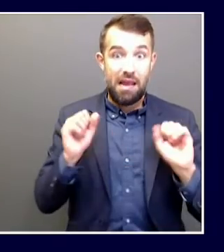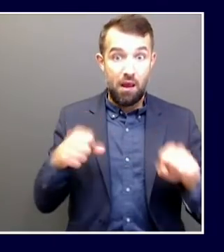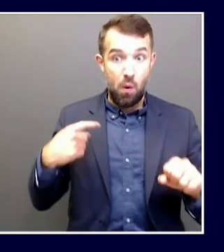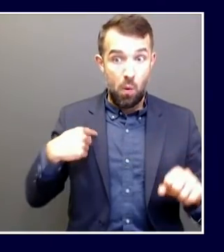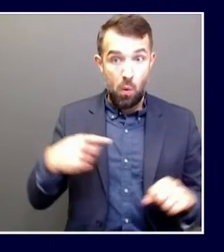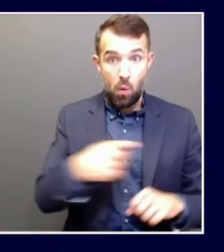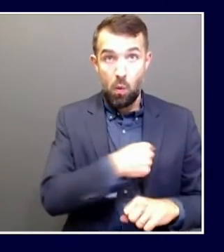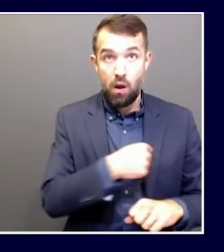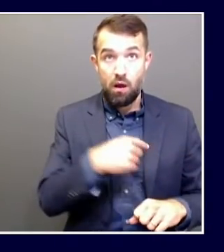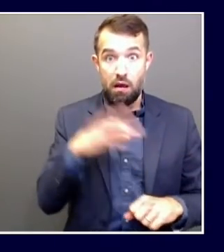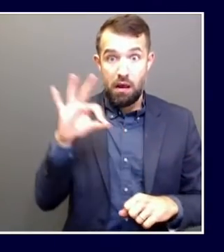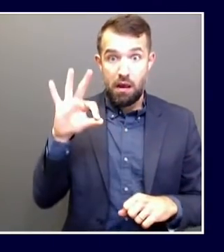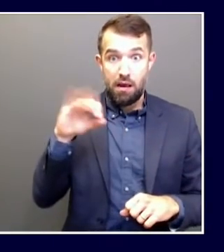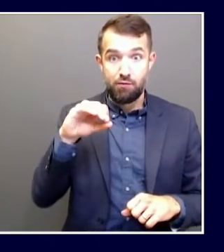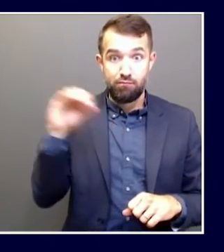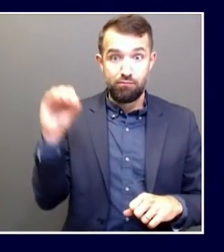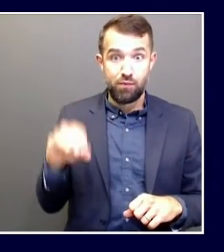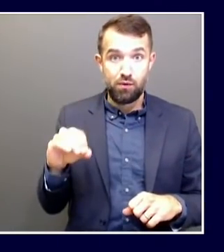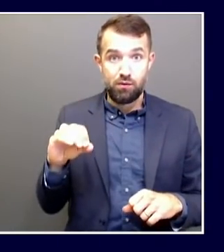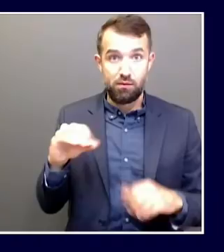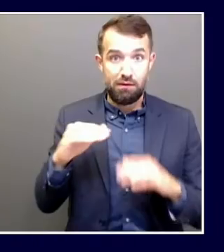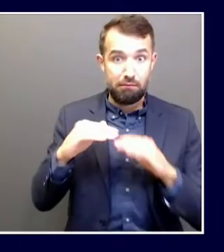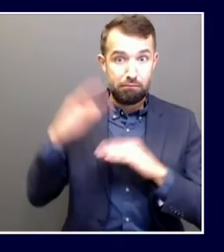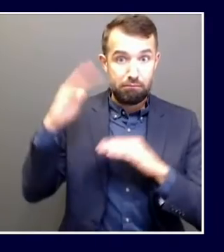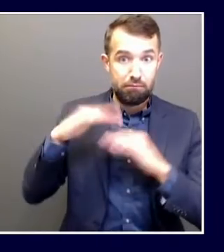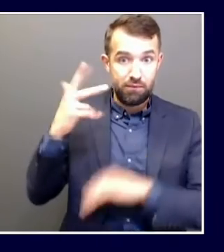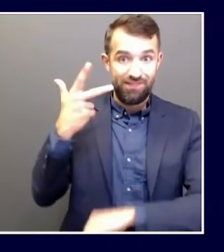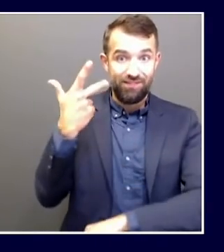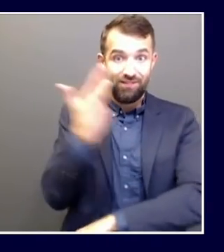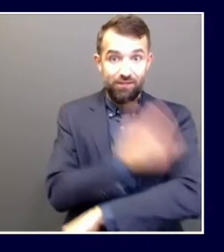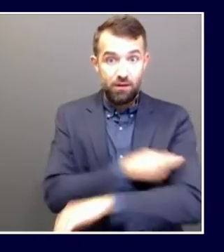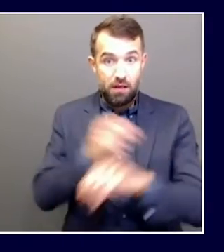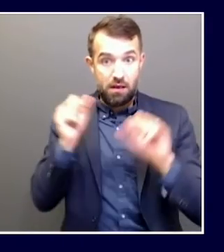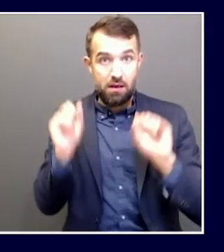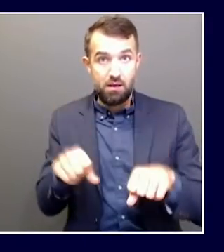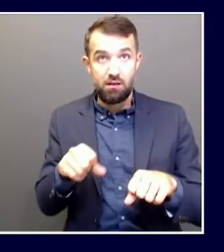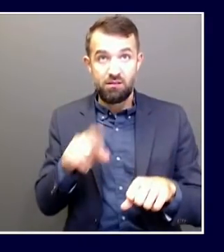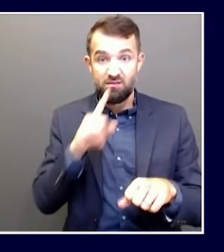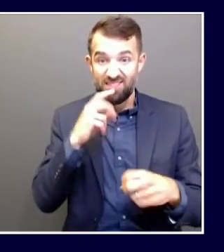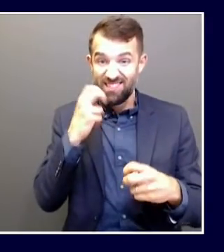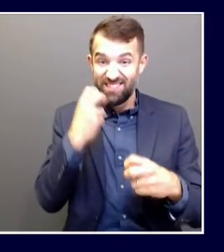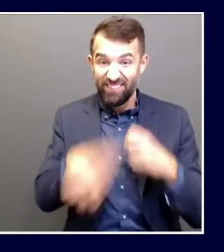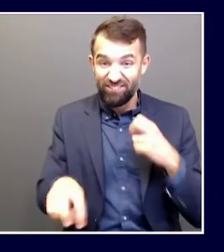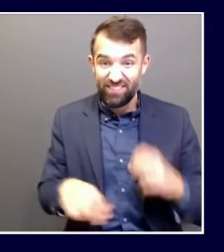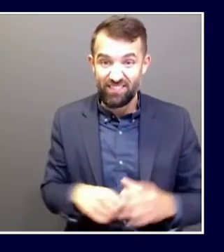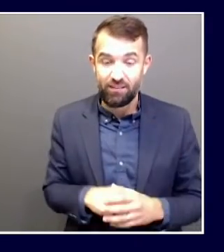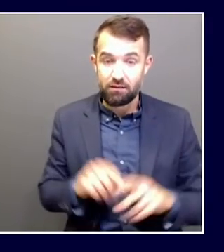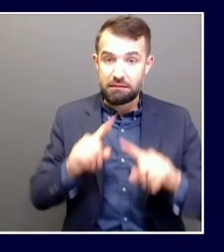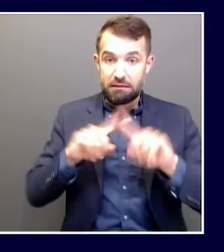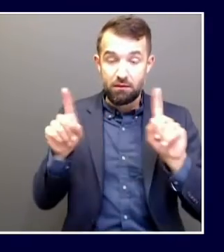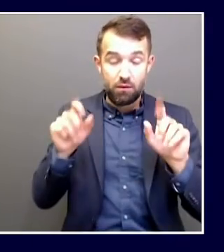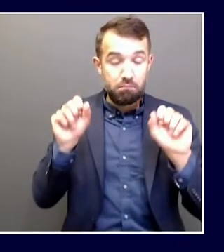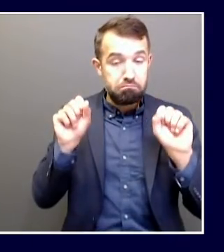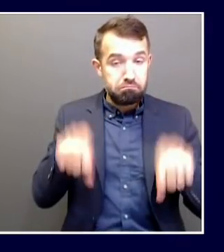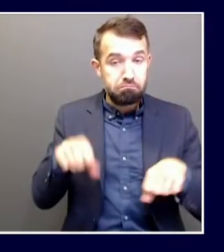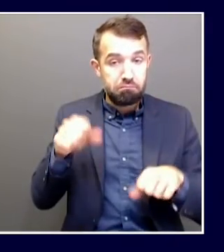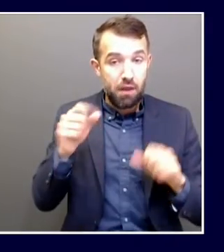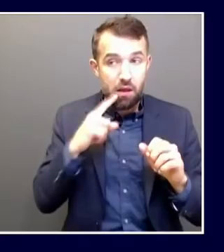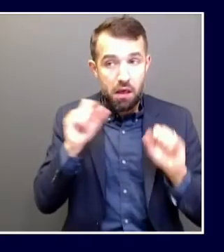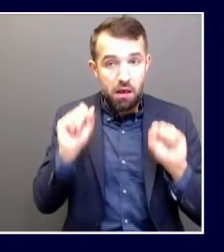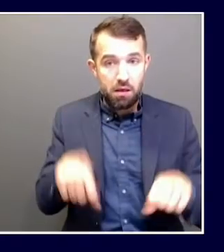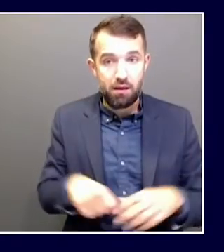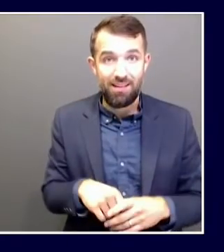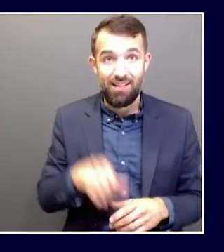rates? Difficult to do, but I think you can see how this connects with our moves to make